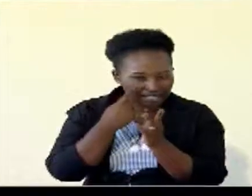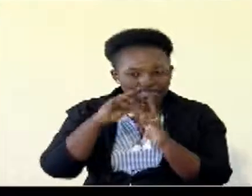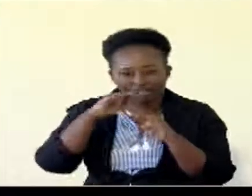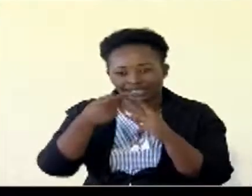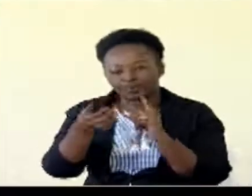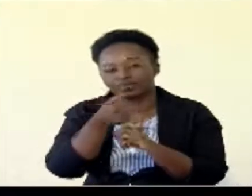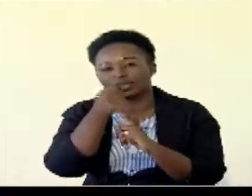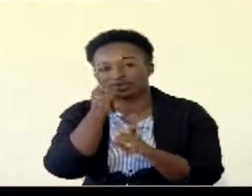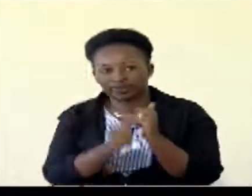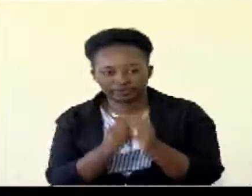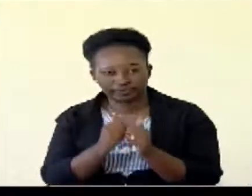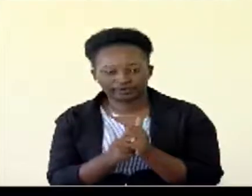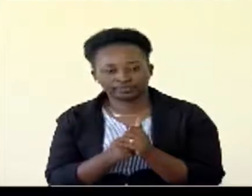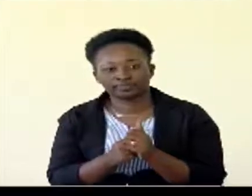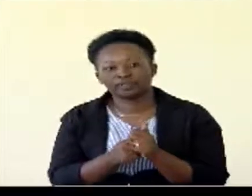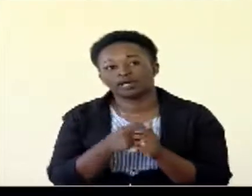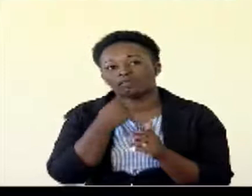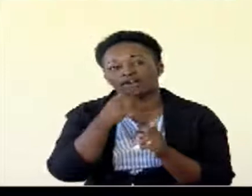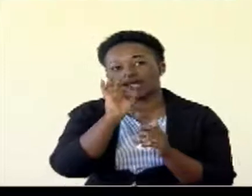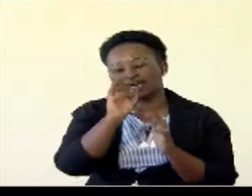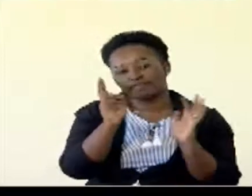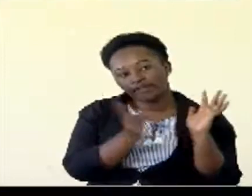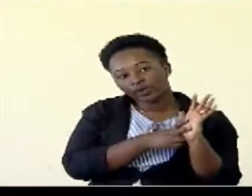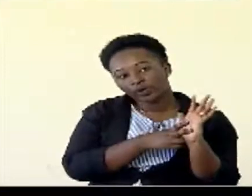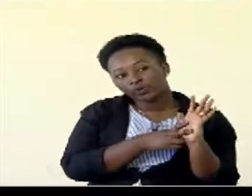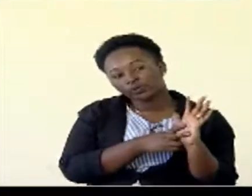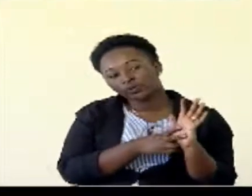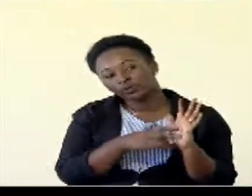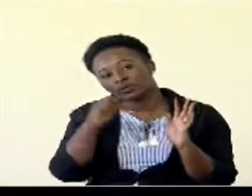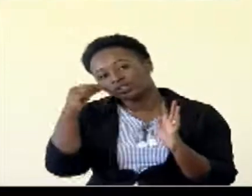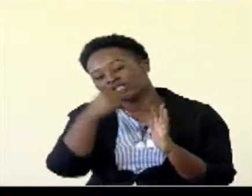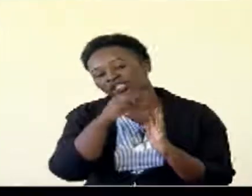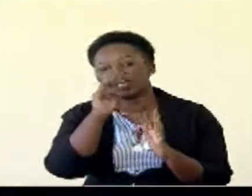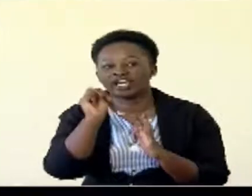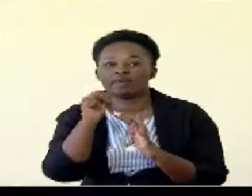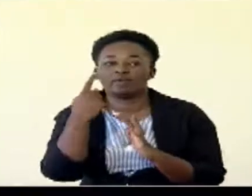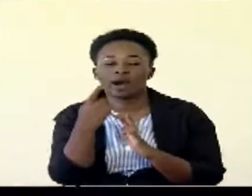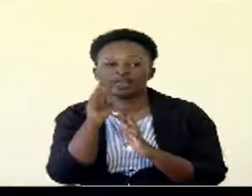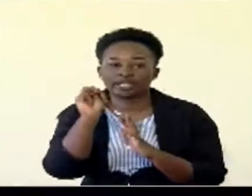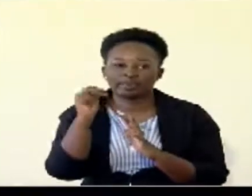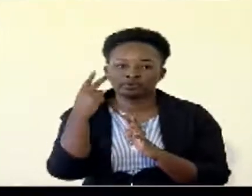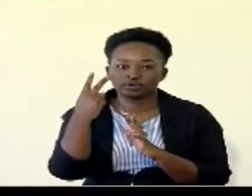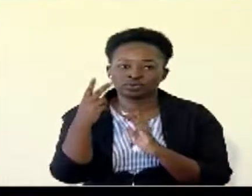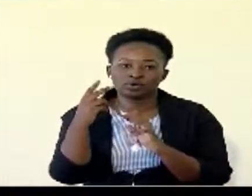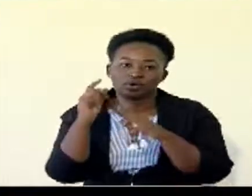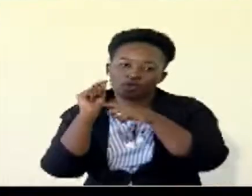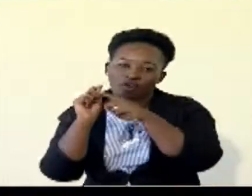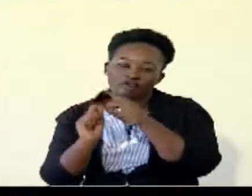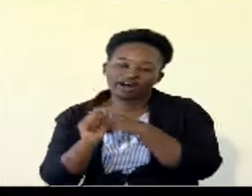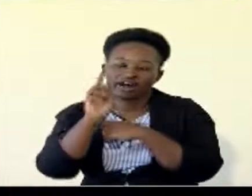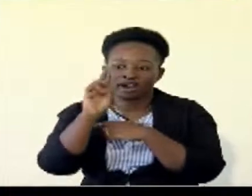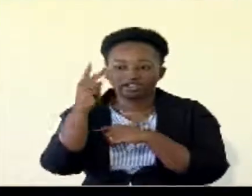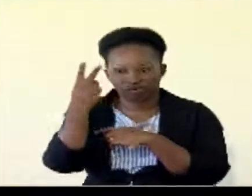get. So the equation says F is equal to G M1 M2 out of R